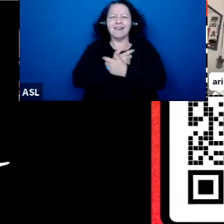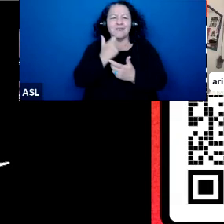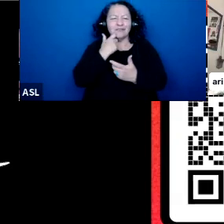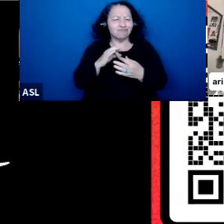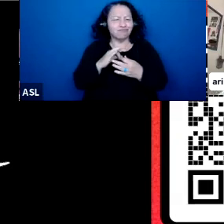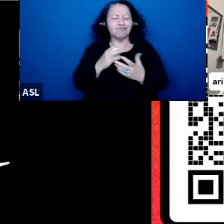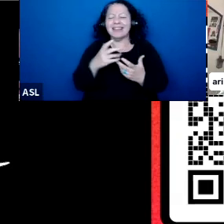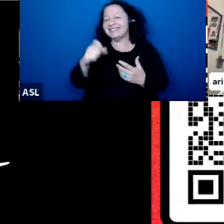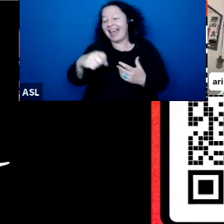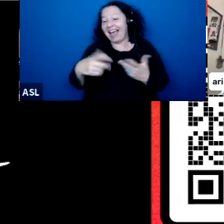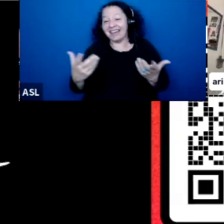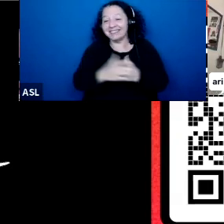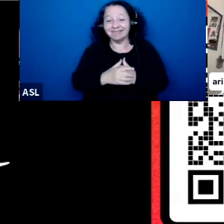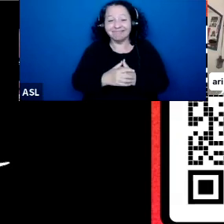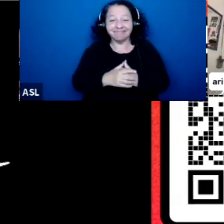here. Thank you.